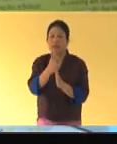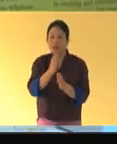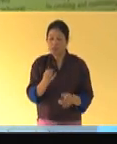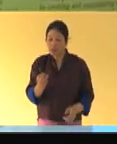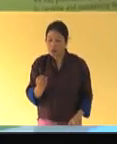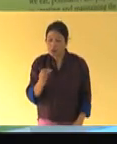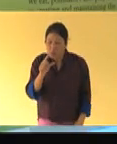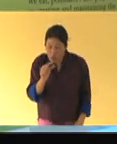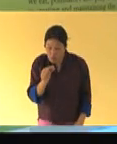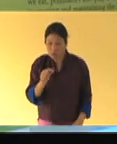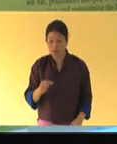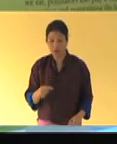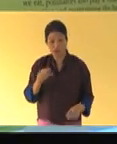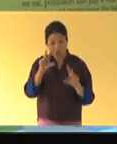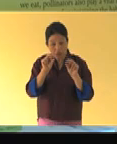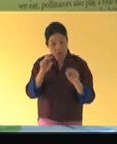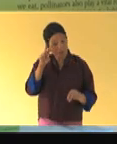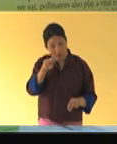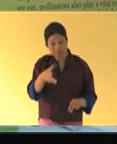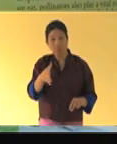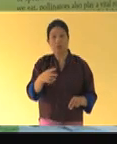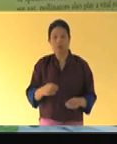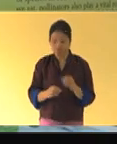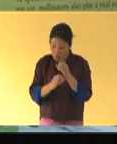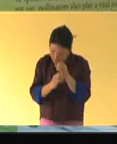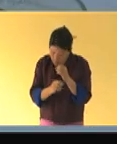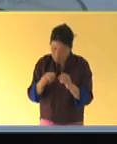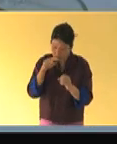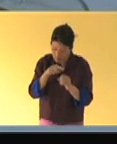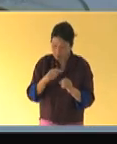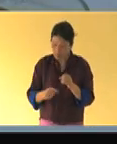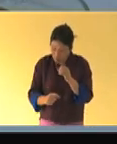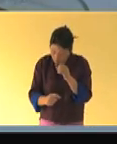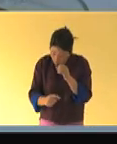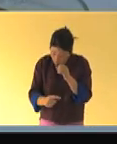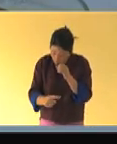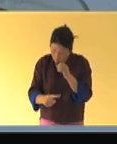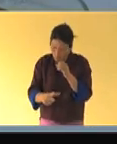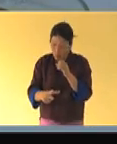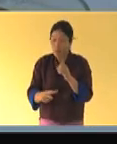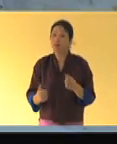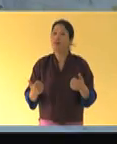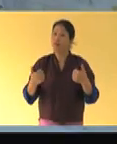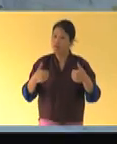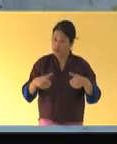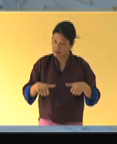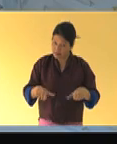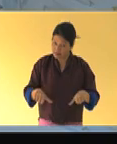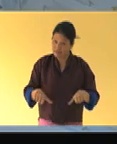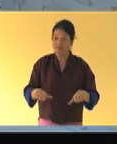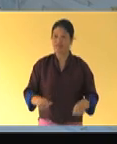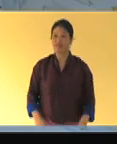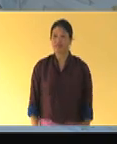are very tiny and it is not visible to the human eye. So with the help of this microscope, we can see the very